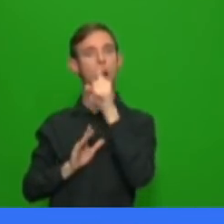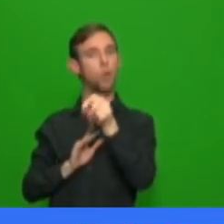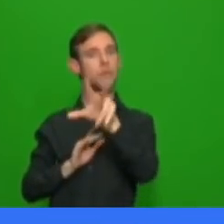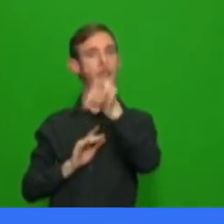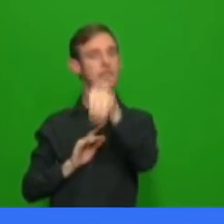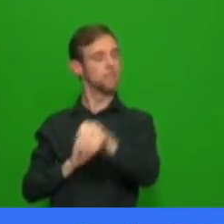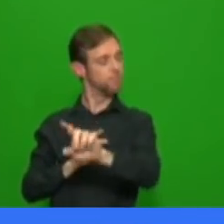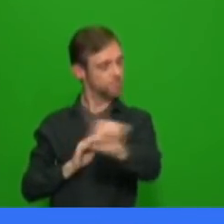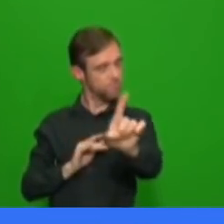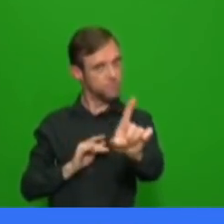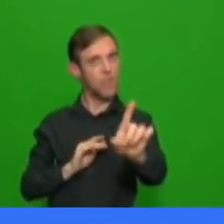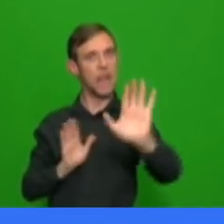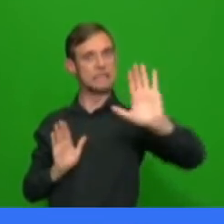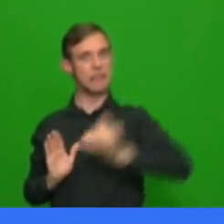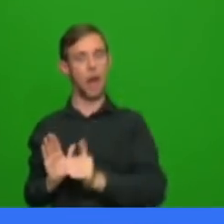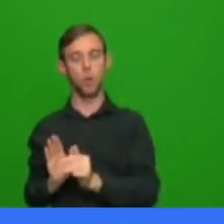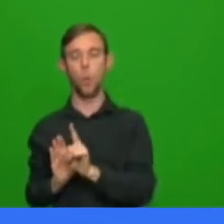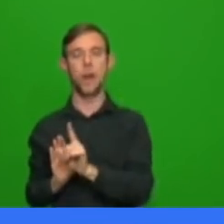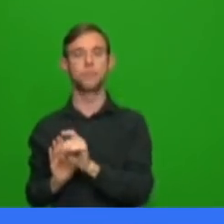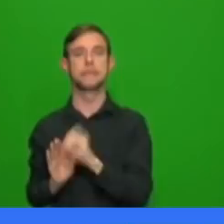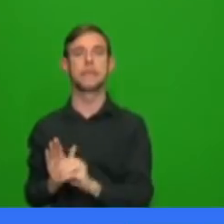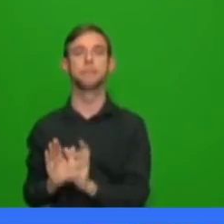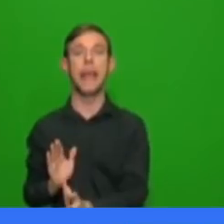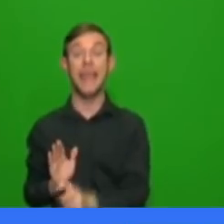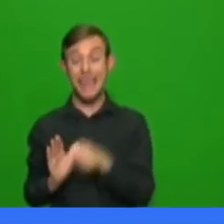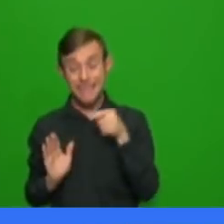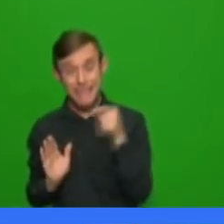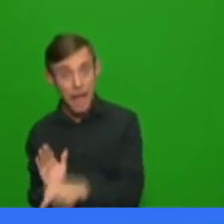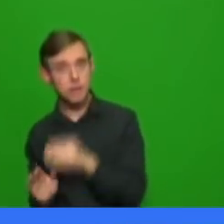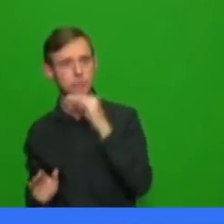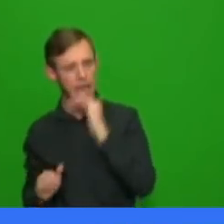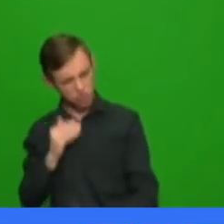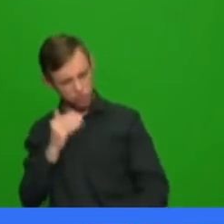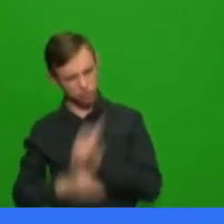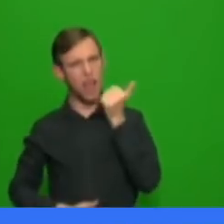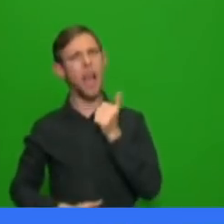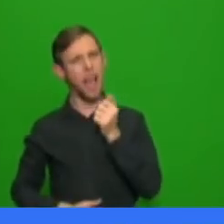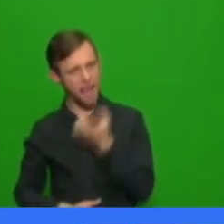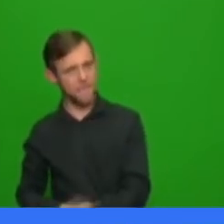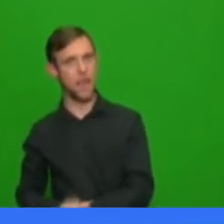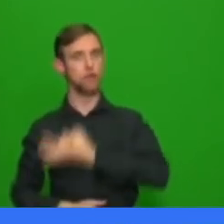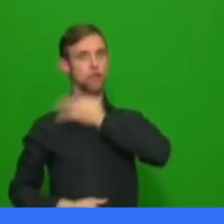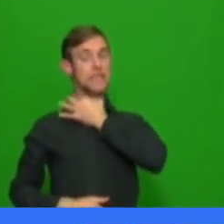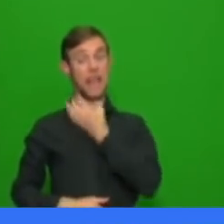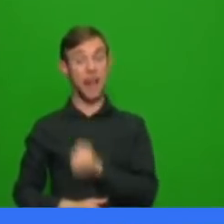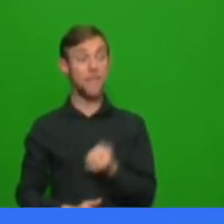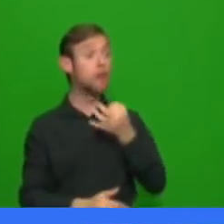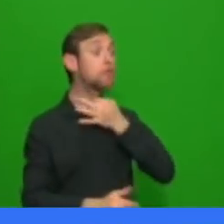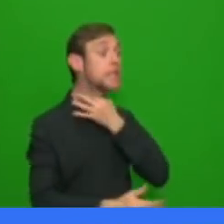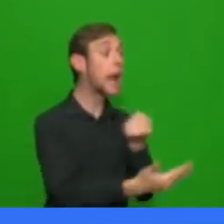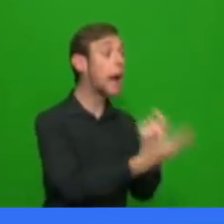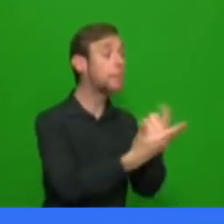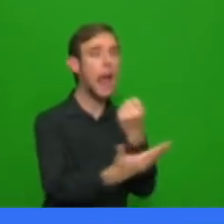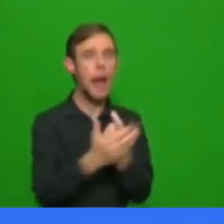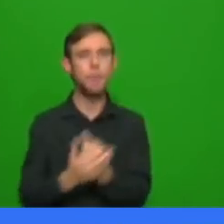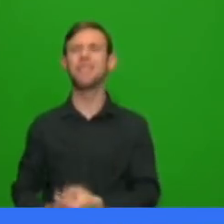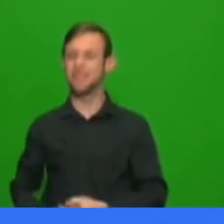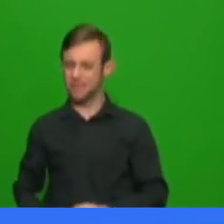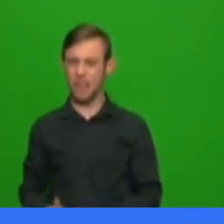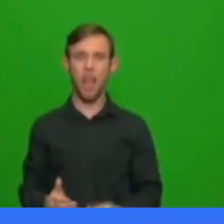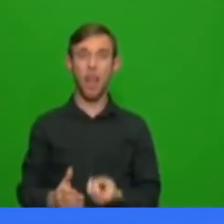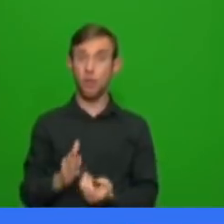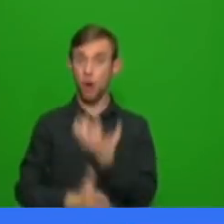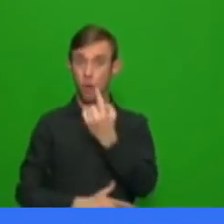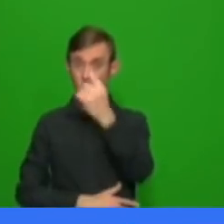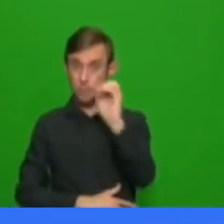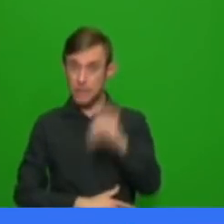identified that there are still risks to that outlook, that if those risks materialize, growth might actually come less